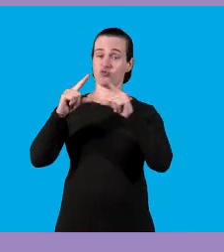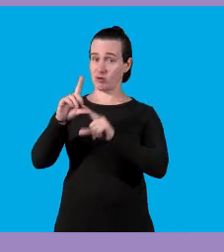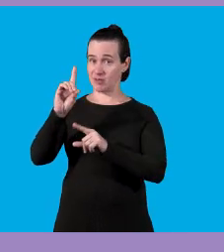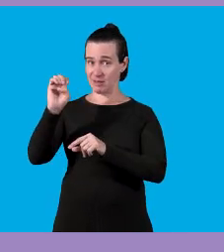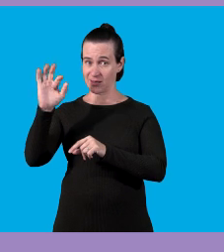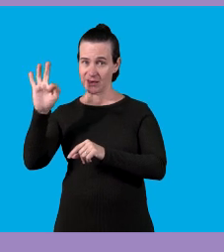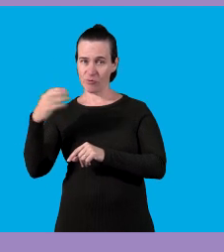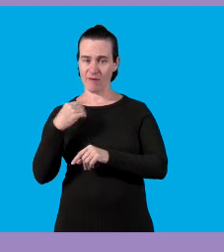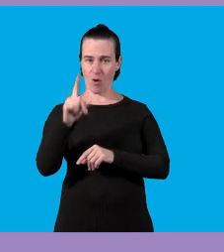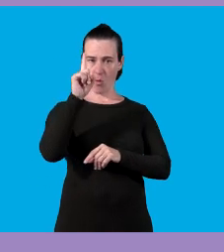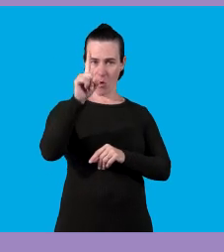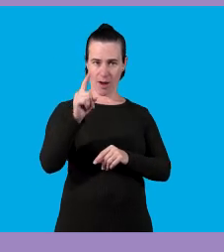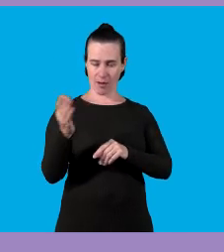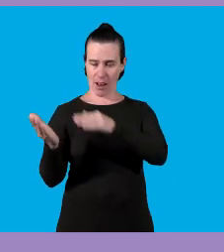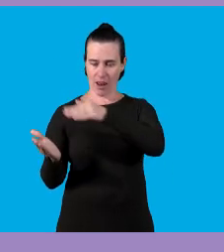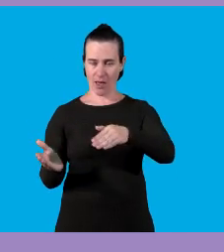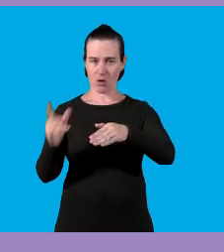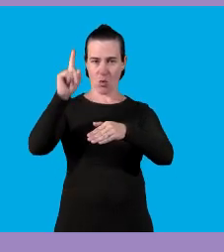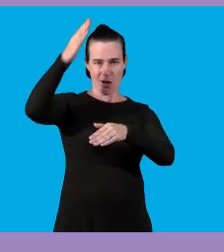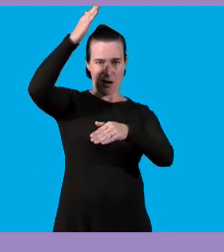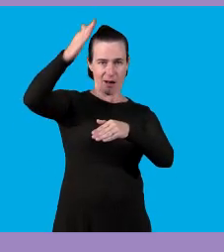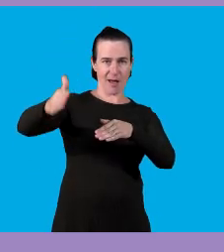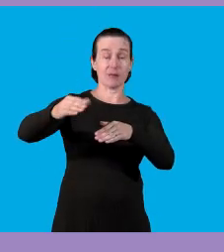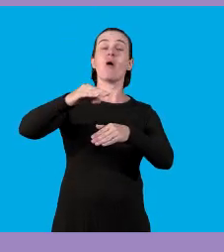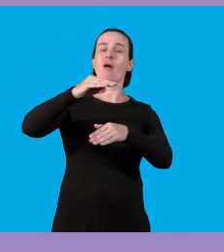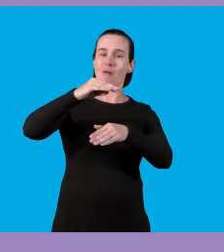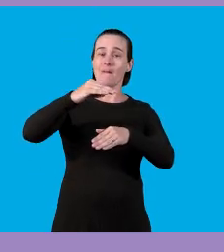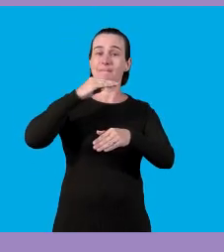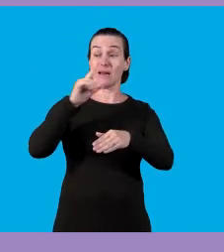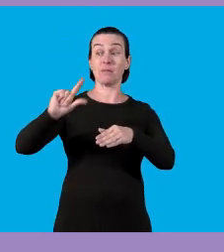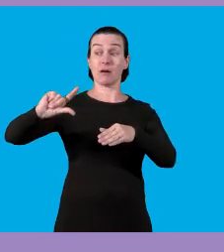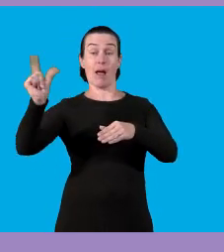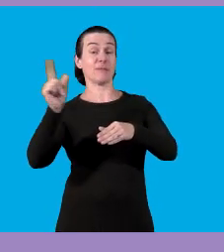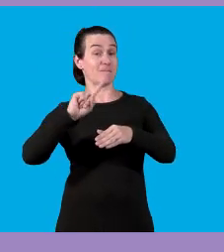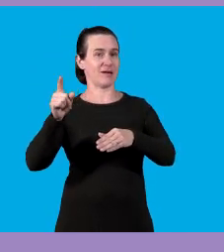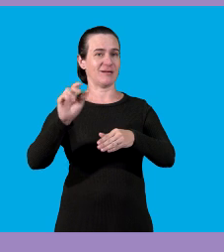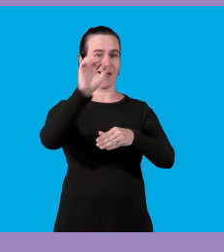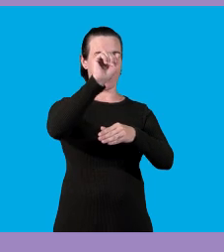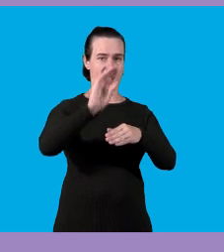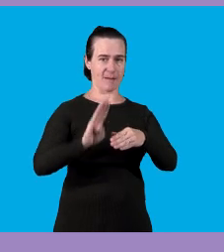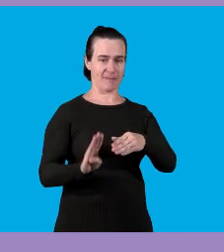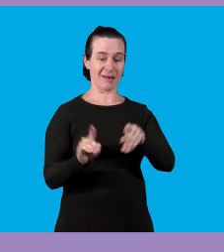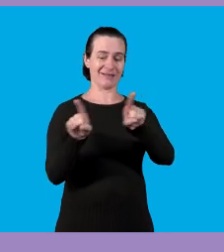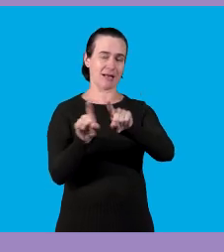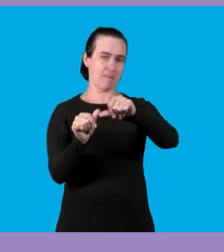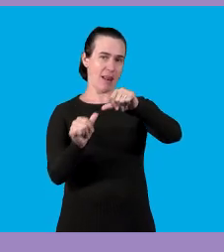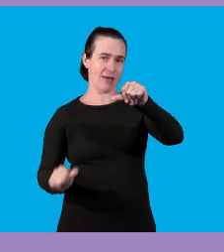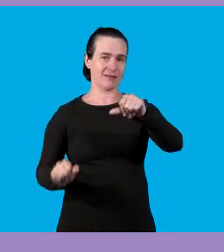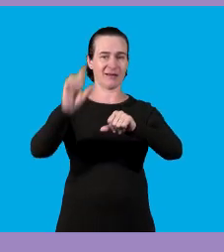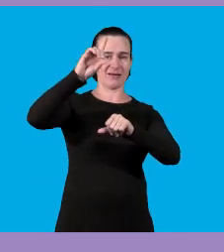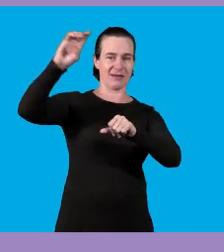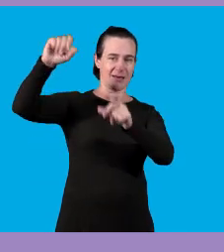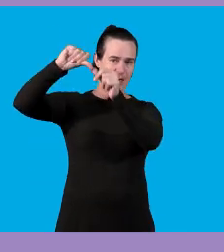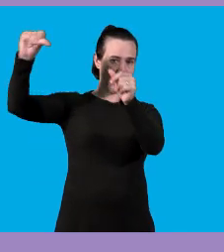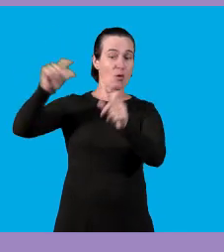marking and a single marking. Therefore, I can say side AB equals to DE, and